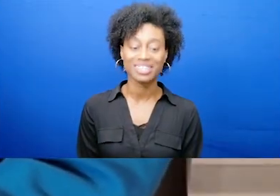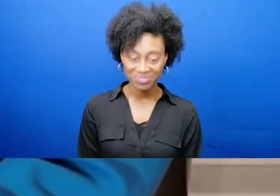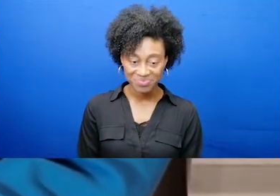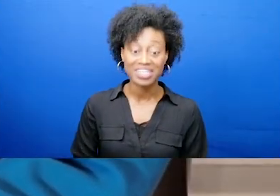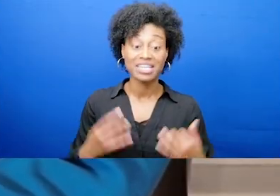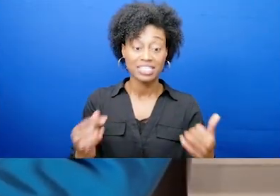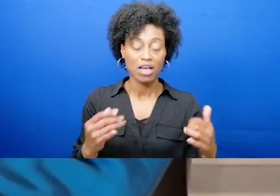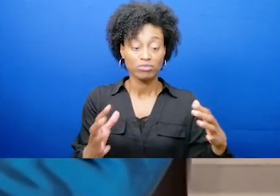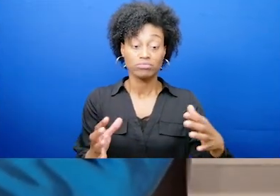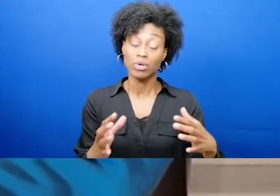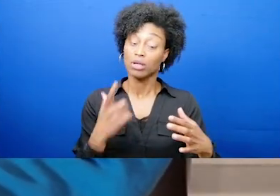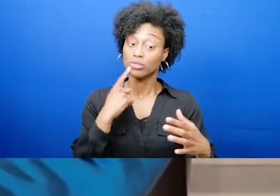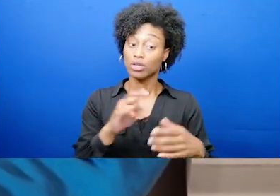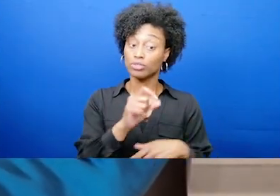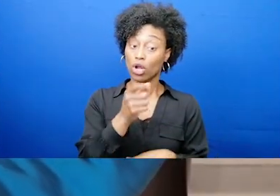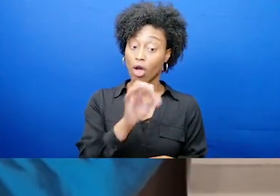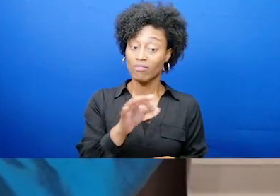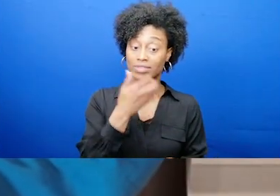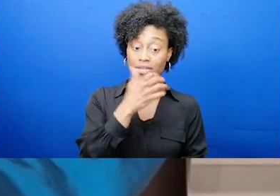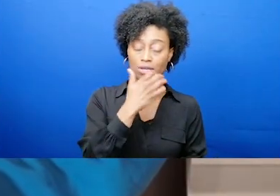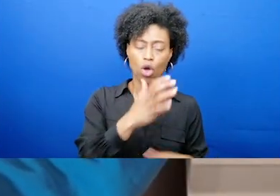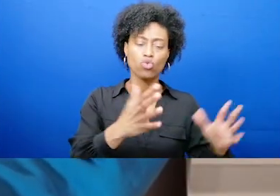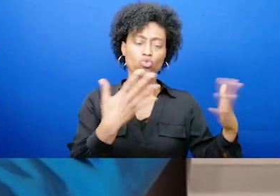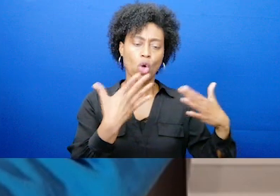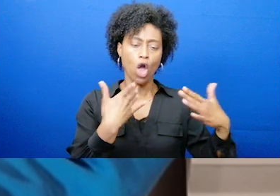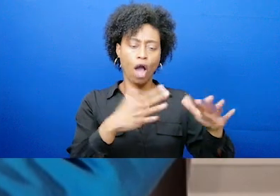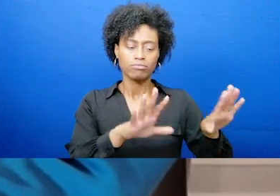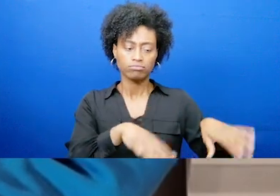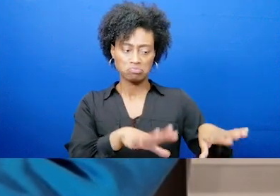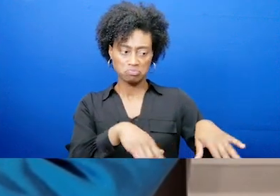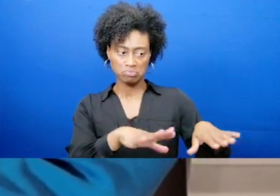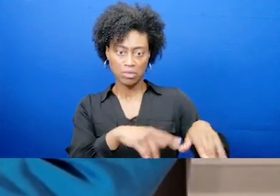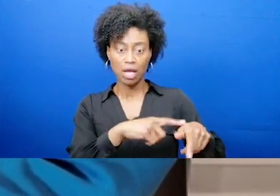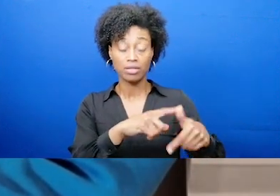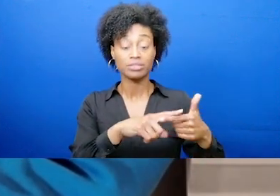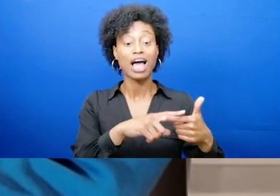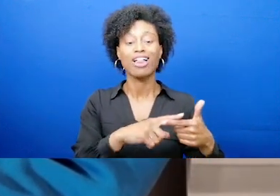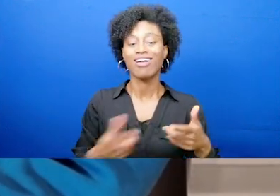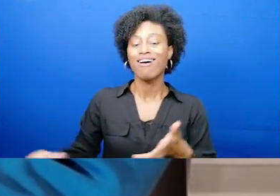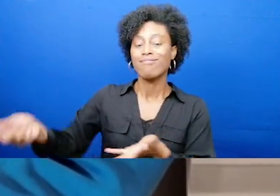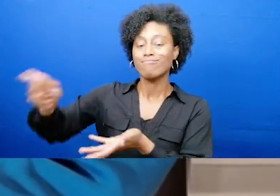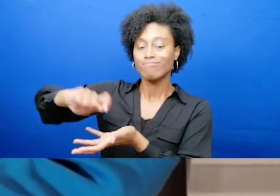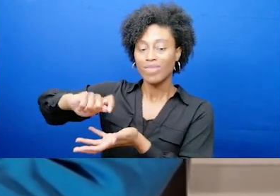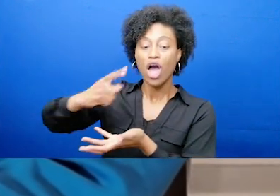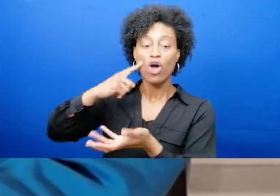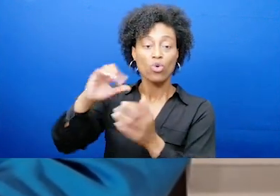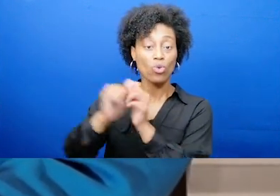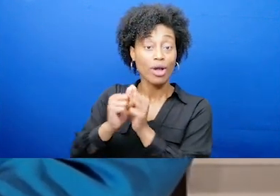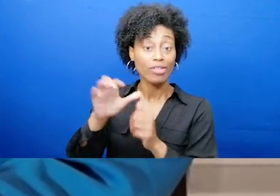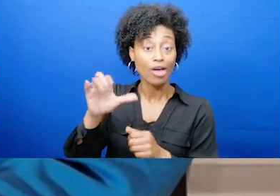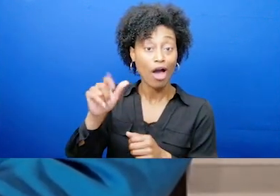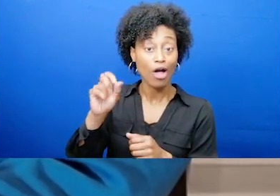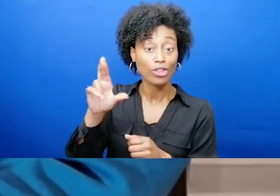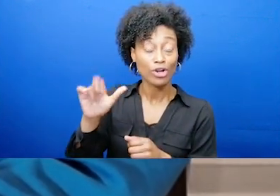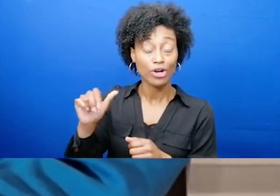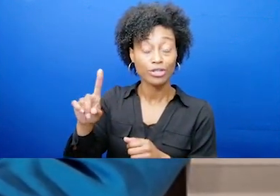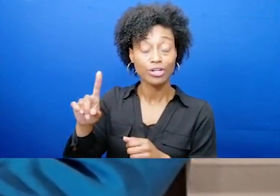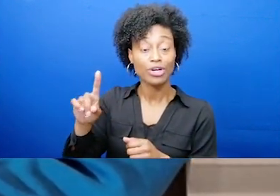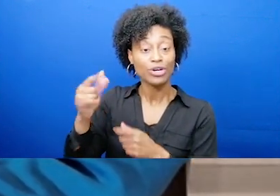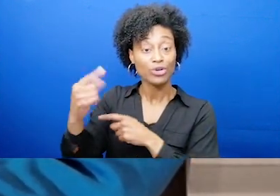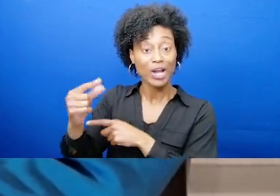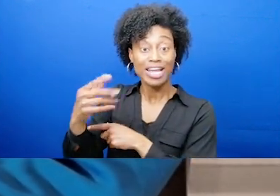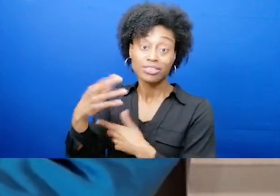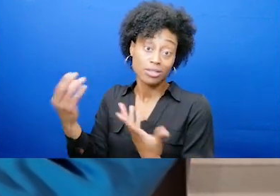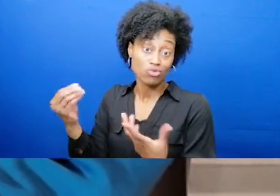Remove from the heat and let the beans cool for a bit before serving with collard greens and rice, or here I'm serving it